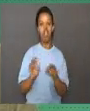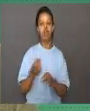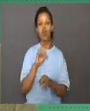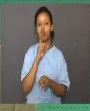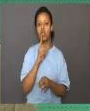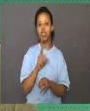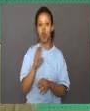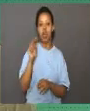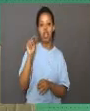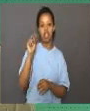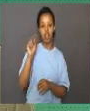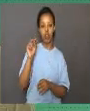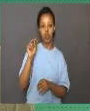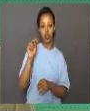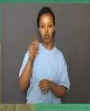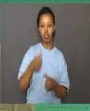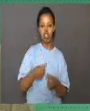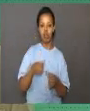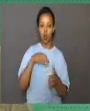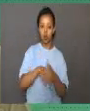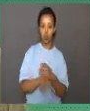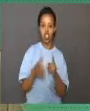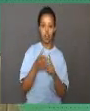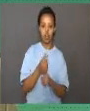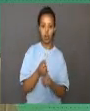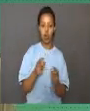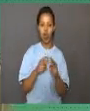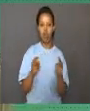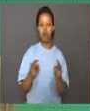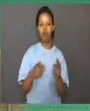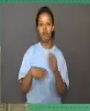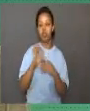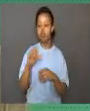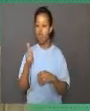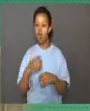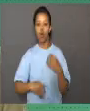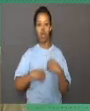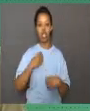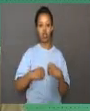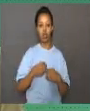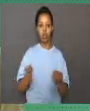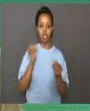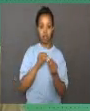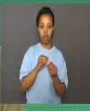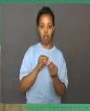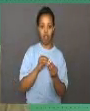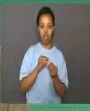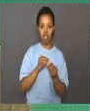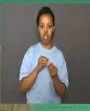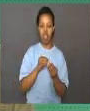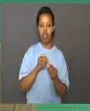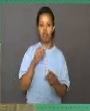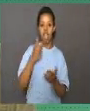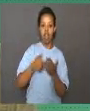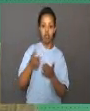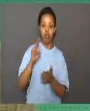the nitrogen they contain becomes available for other organisms that require the